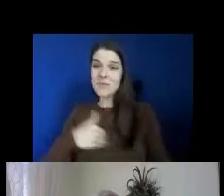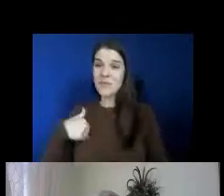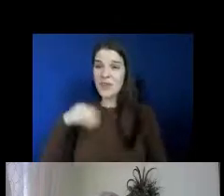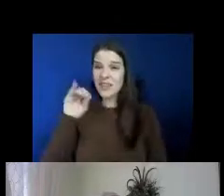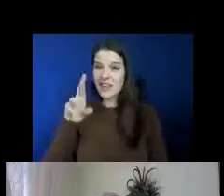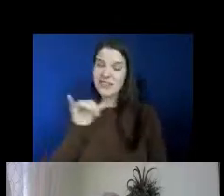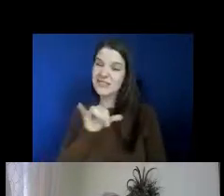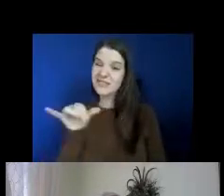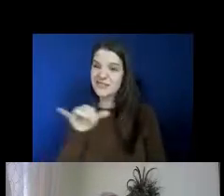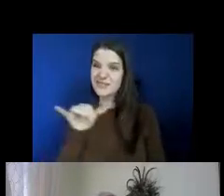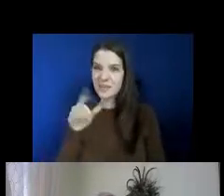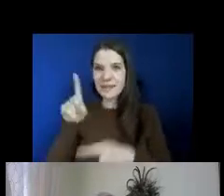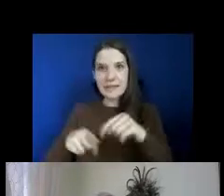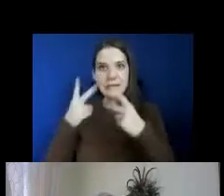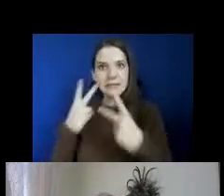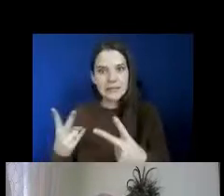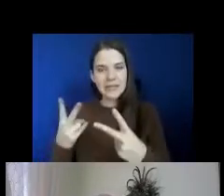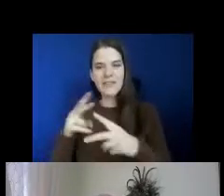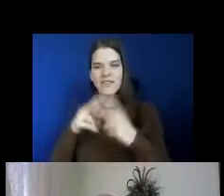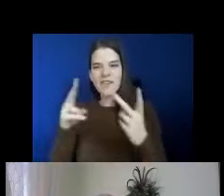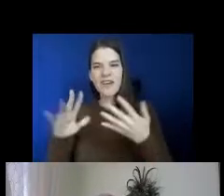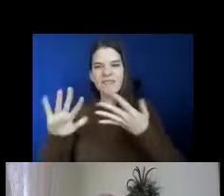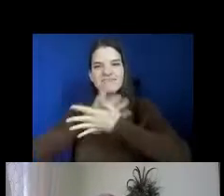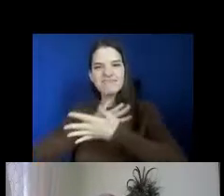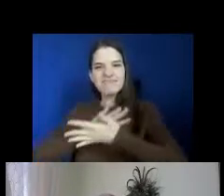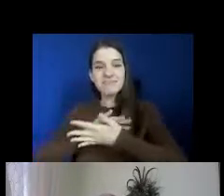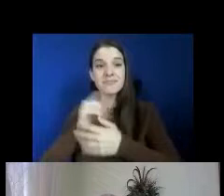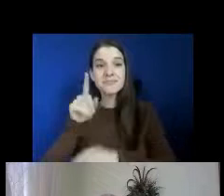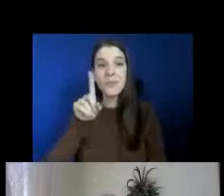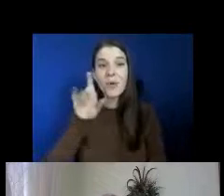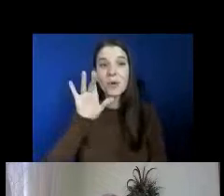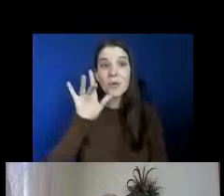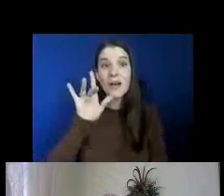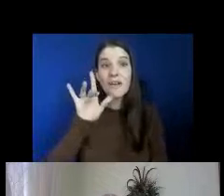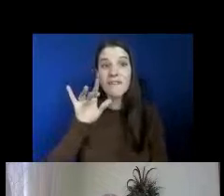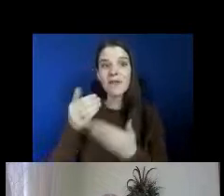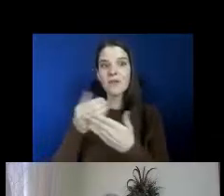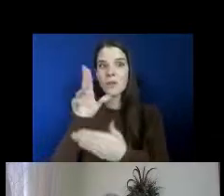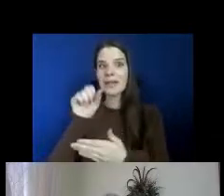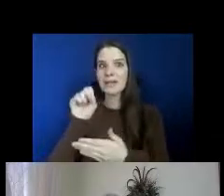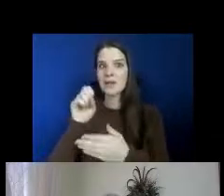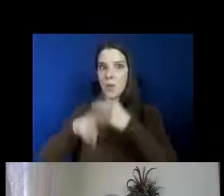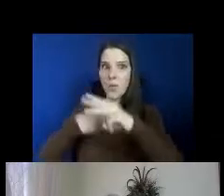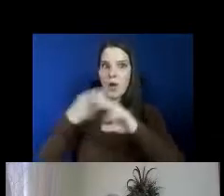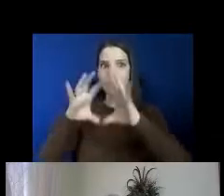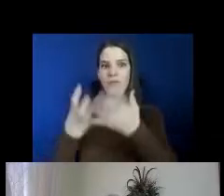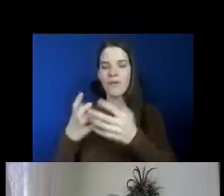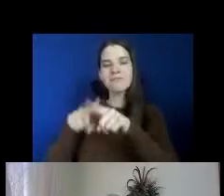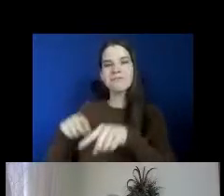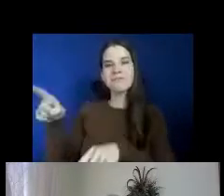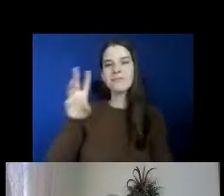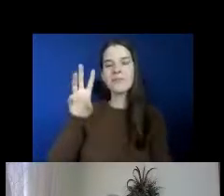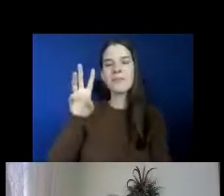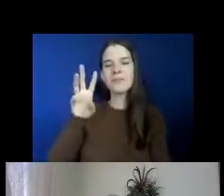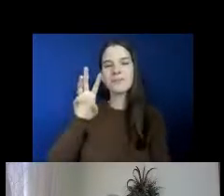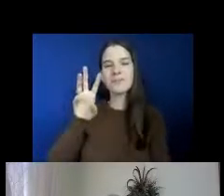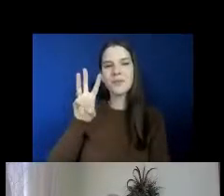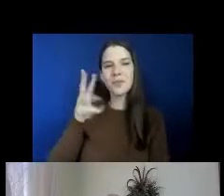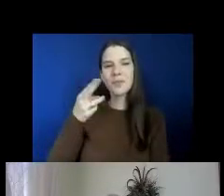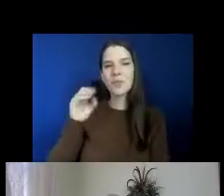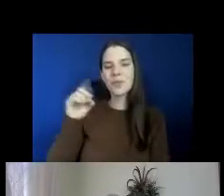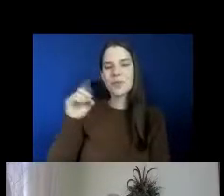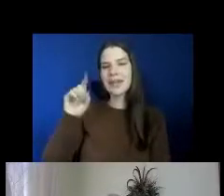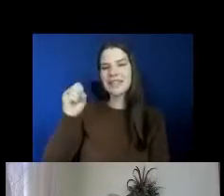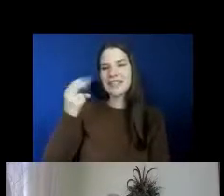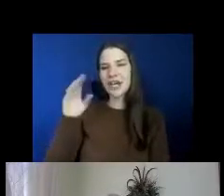well. There have been 125 million new cases of COVID-19 worldwide based on the World Health Organization dashboard.